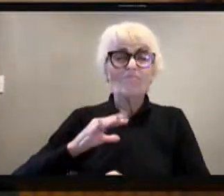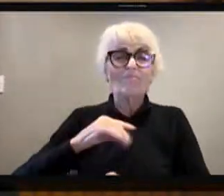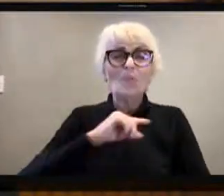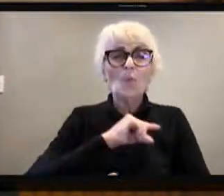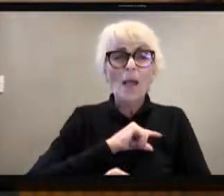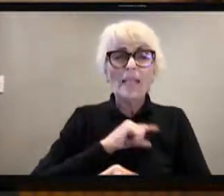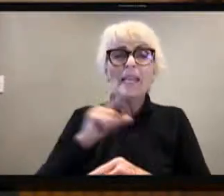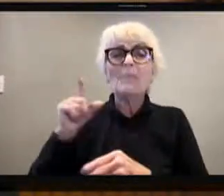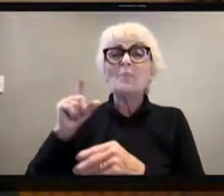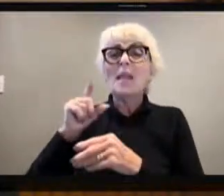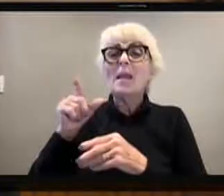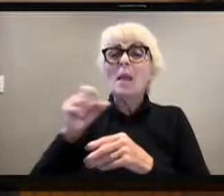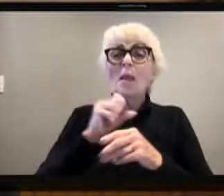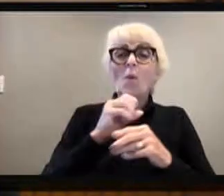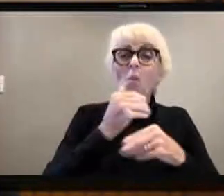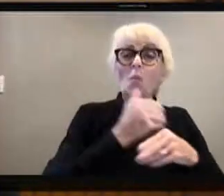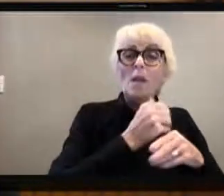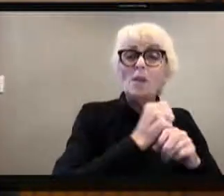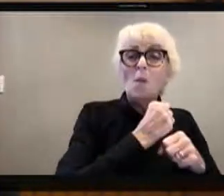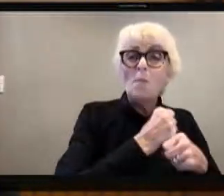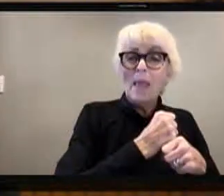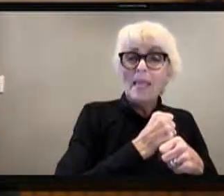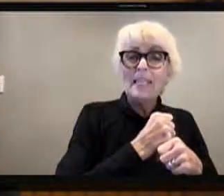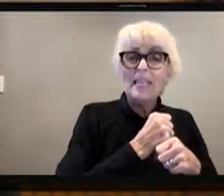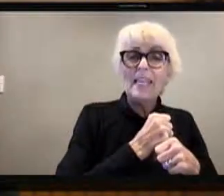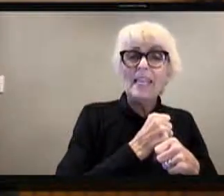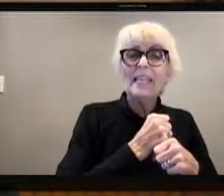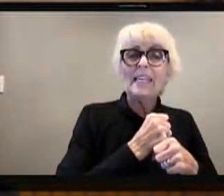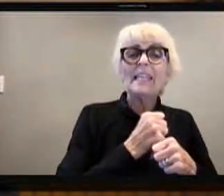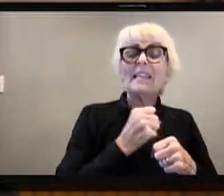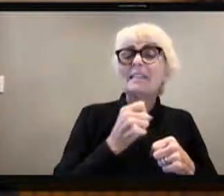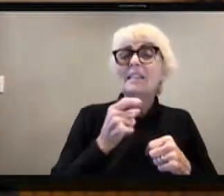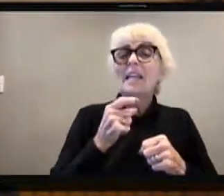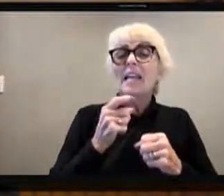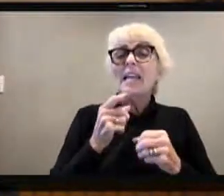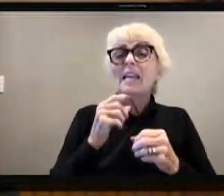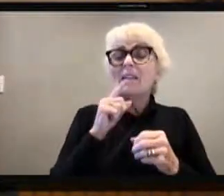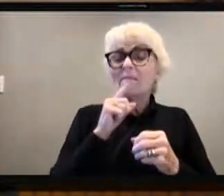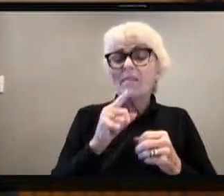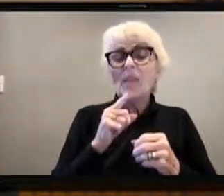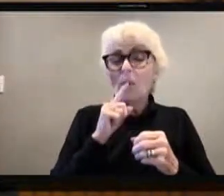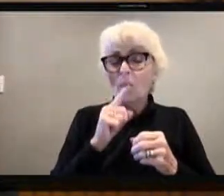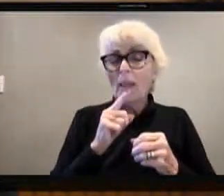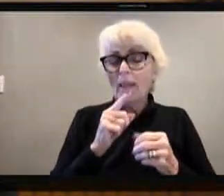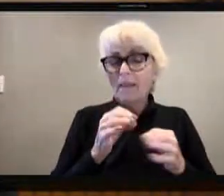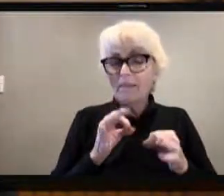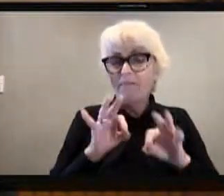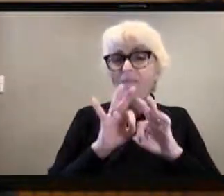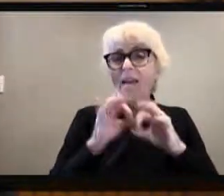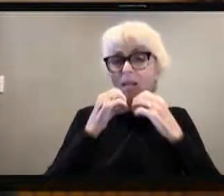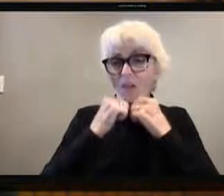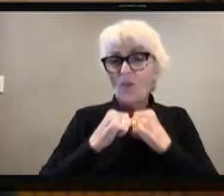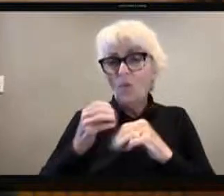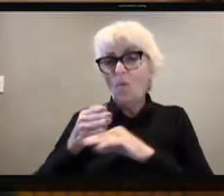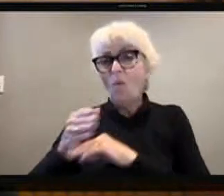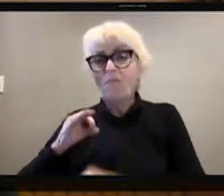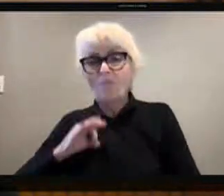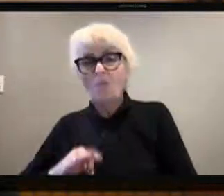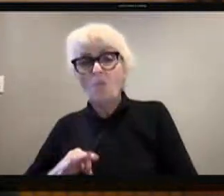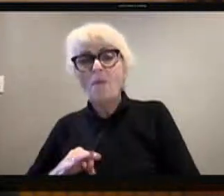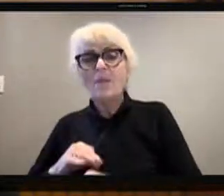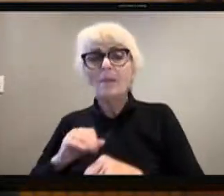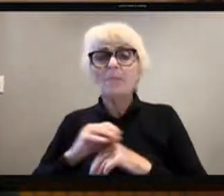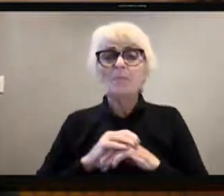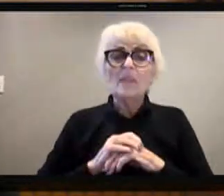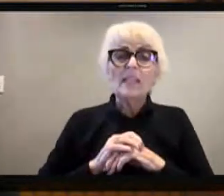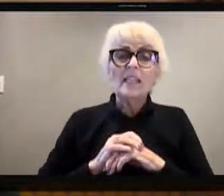making above the prospect of commercial profit, from a century of valuing science and technology along with art